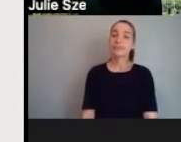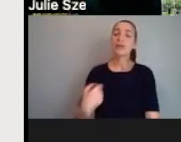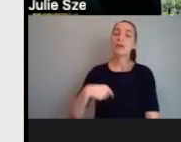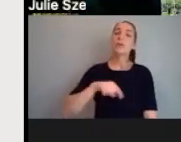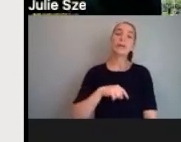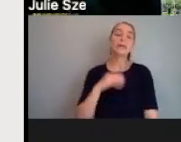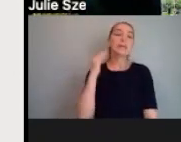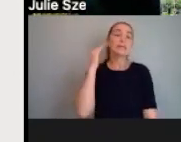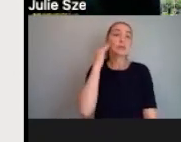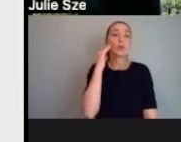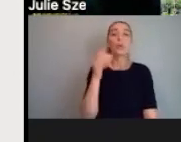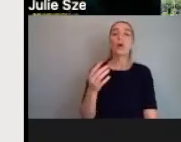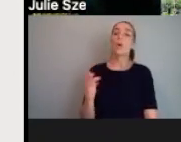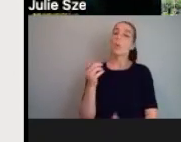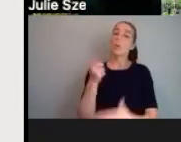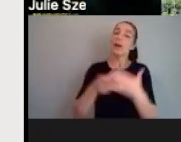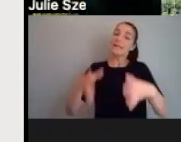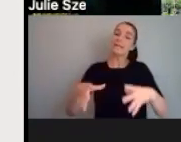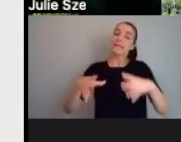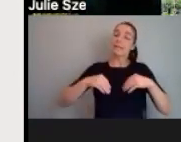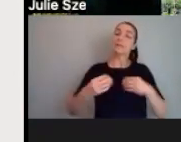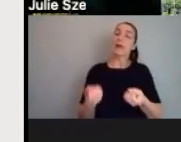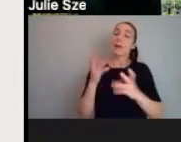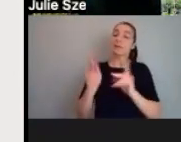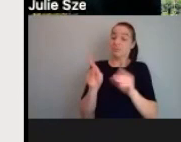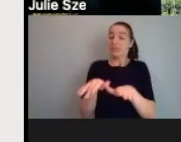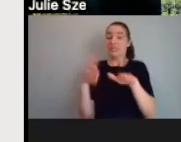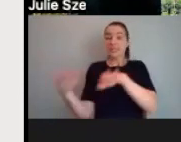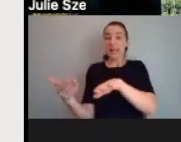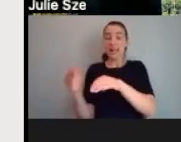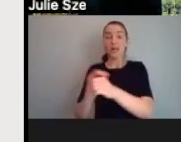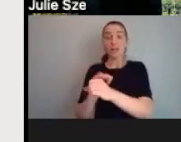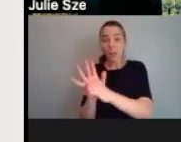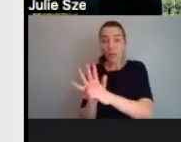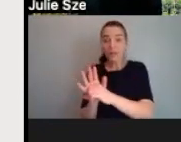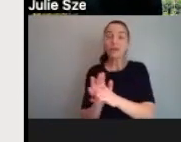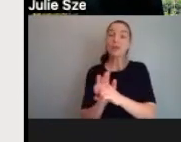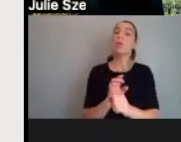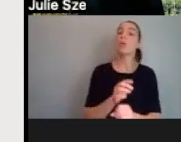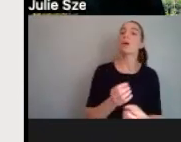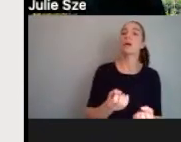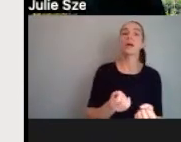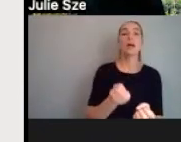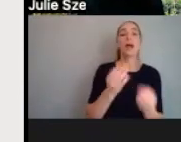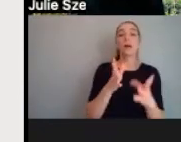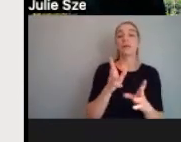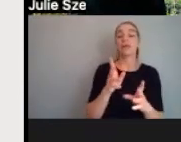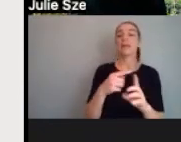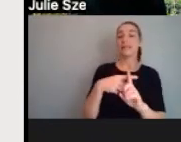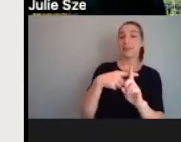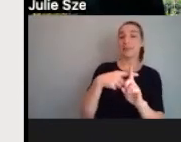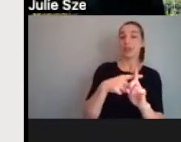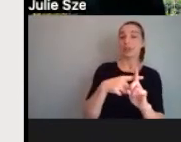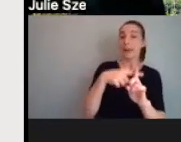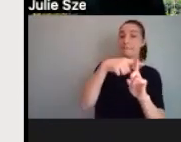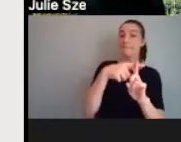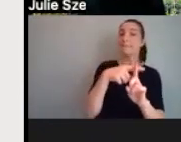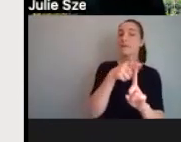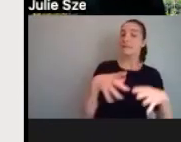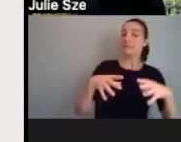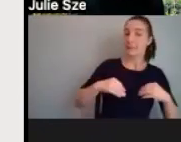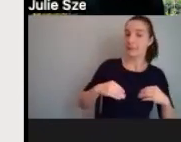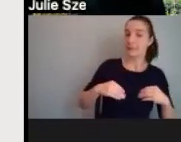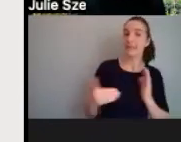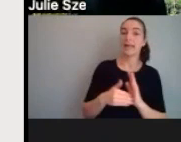deaths or degrees temperature warmed. Justice movements connect seemingly acceptable sets of facts like COVID